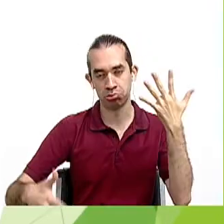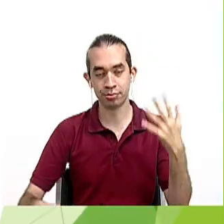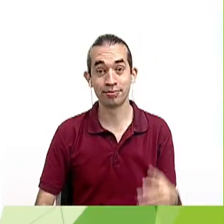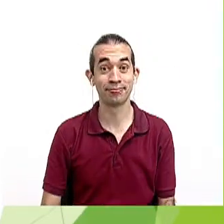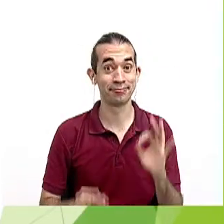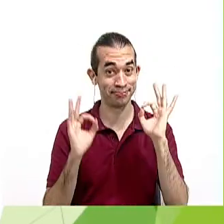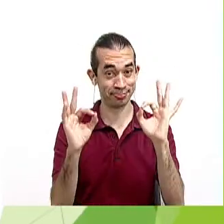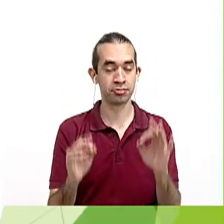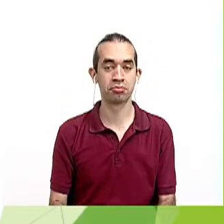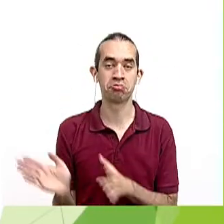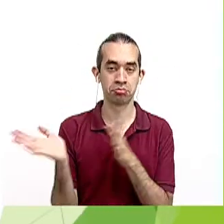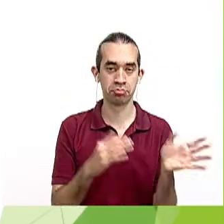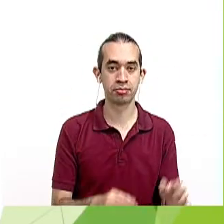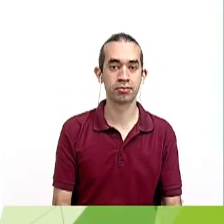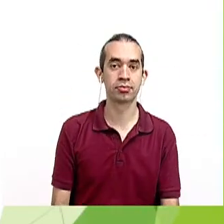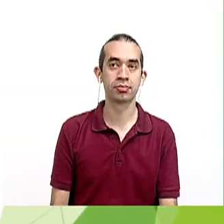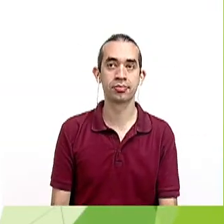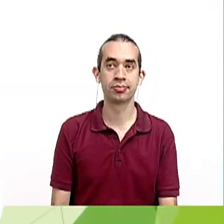right? Next,